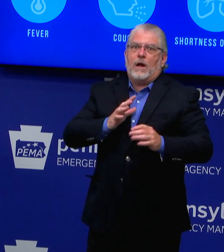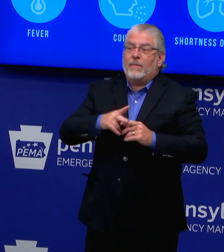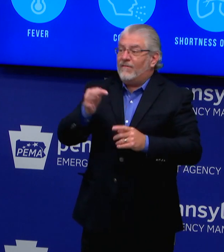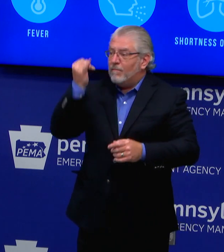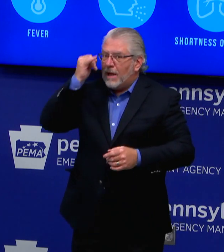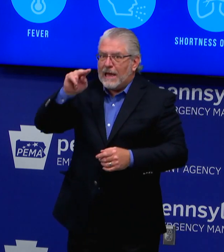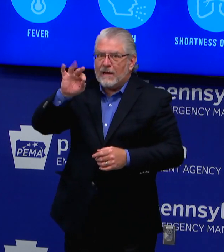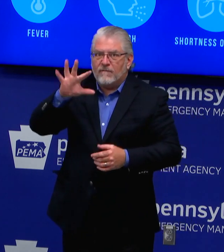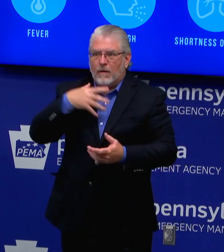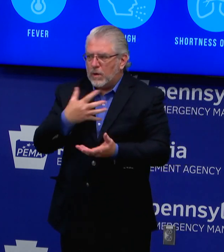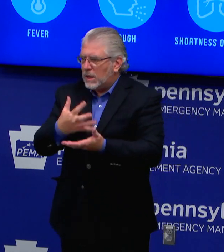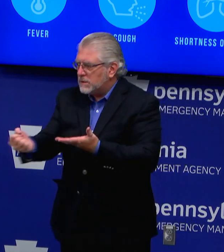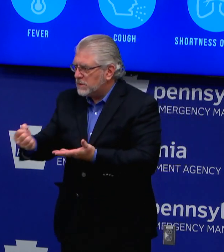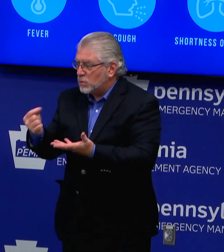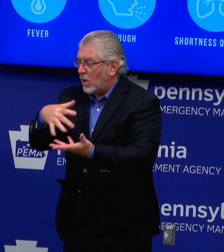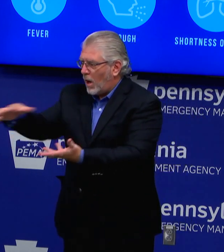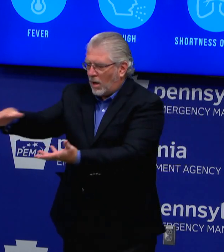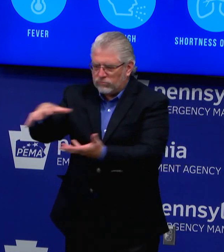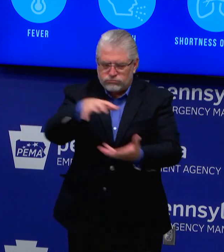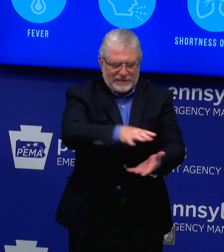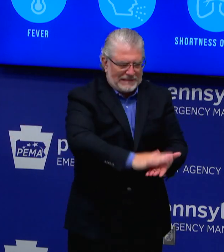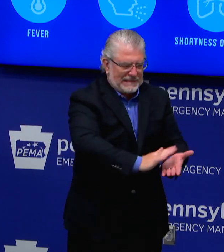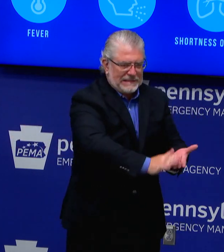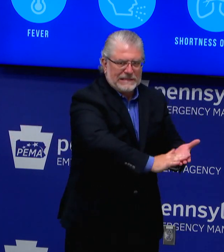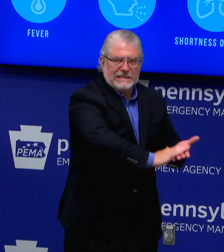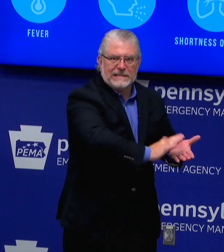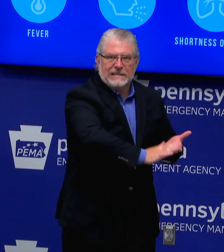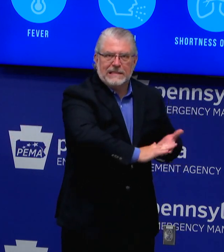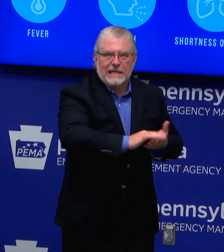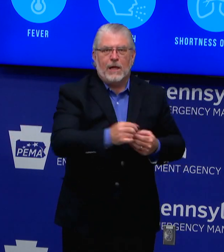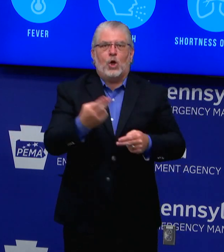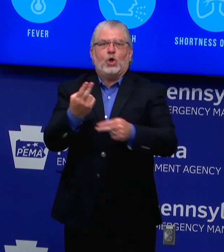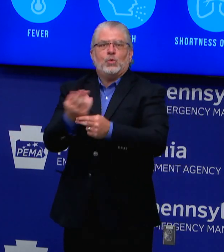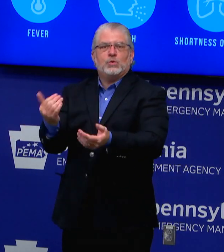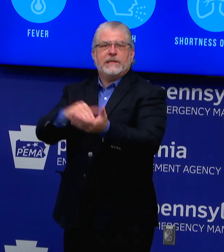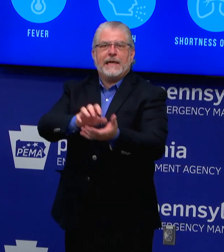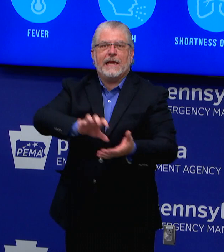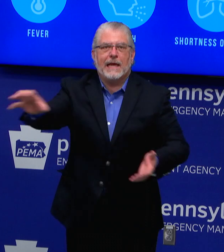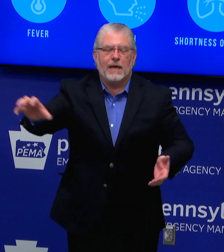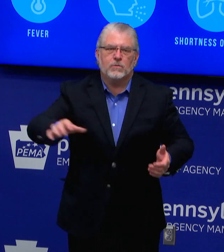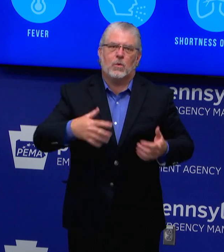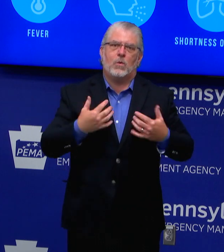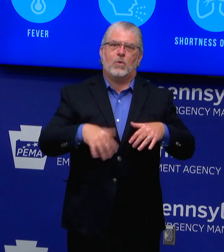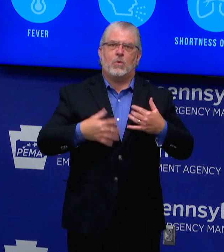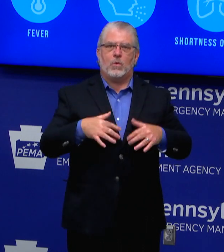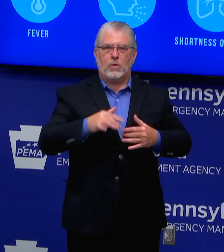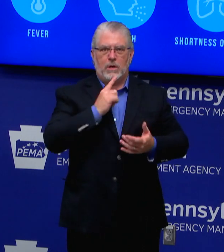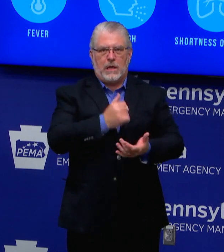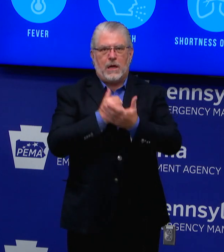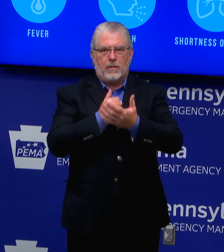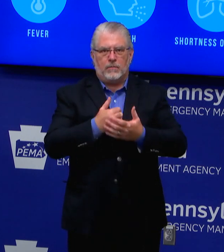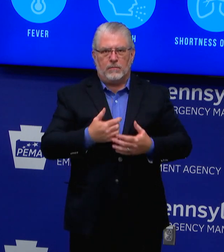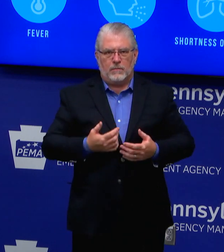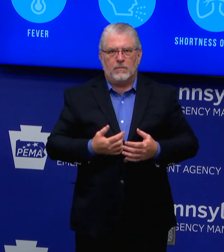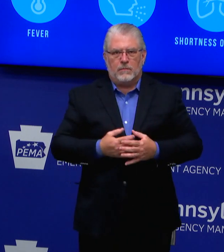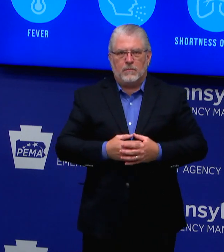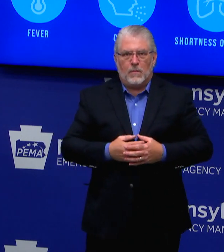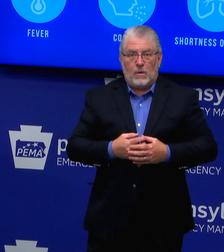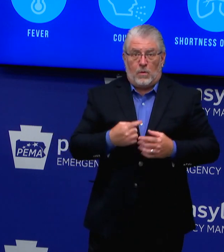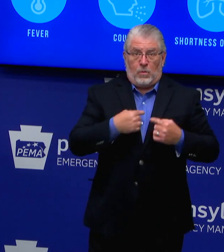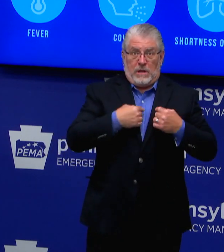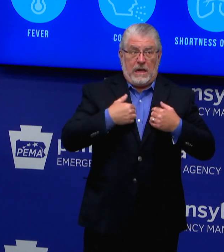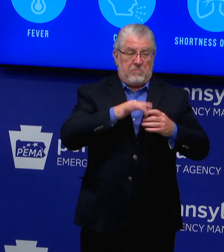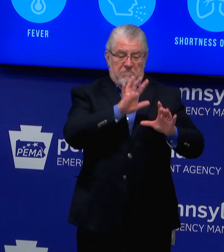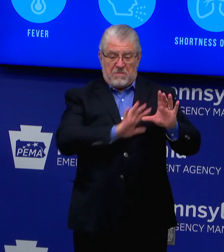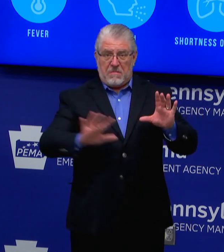care community. The last update we received, they have over 300 agreements signed for agencies across the state to be able to send